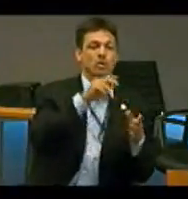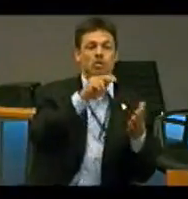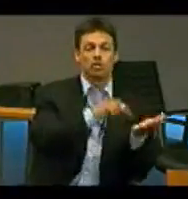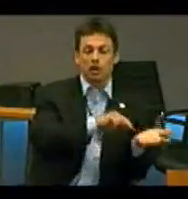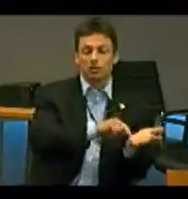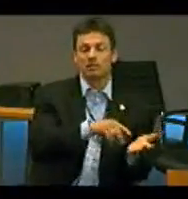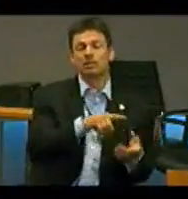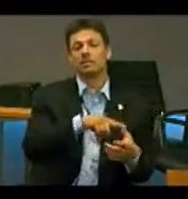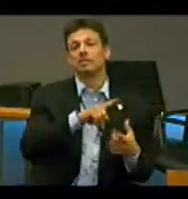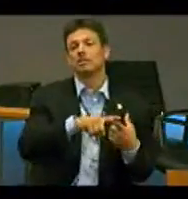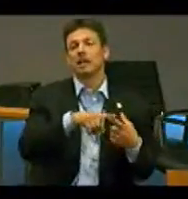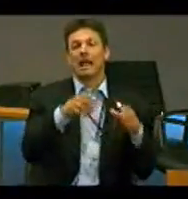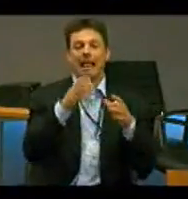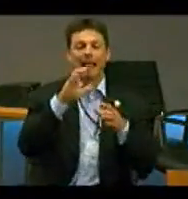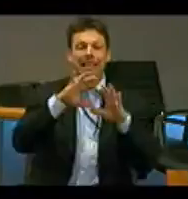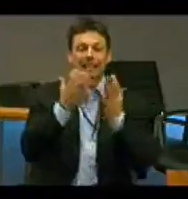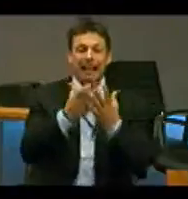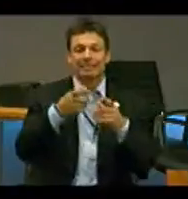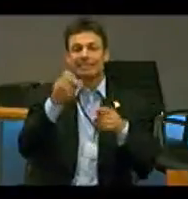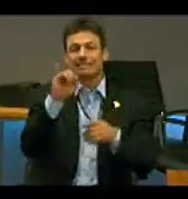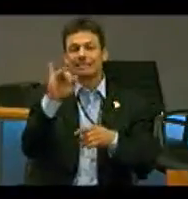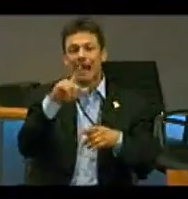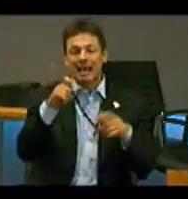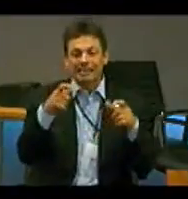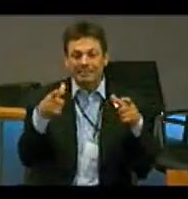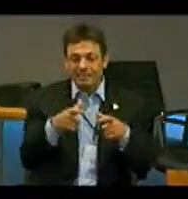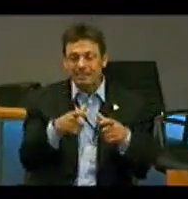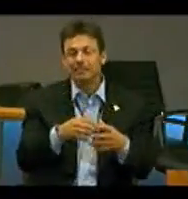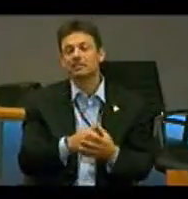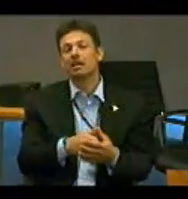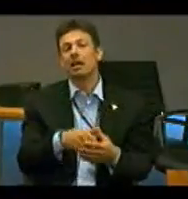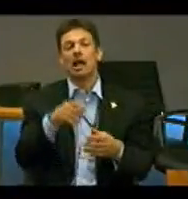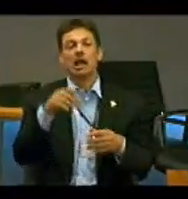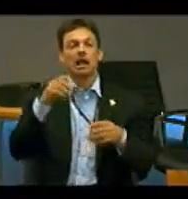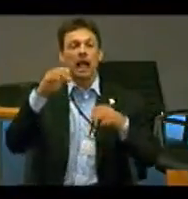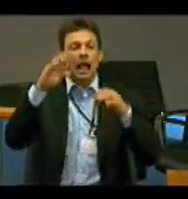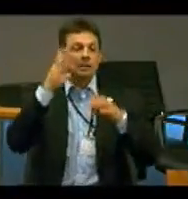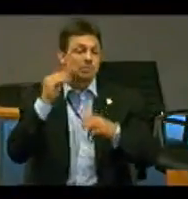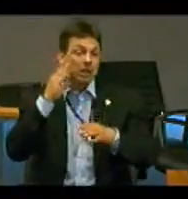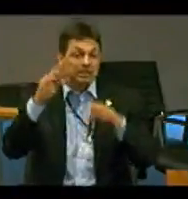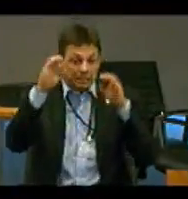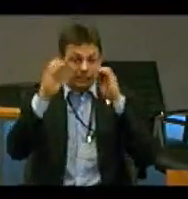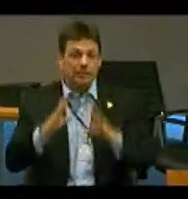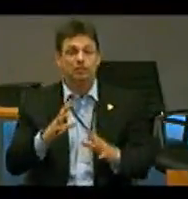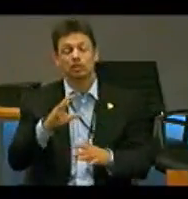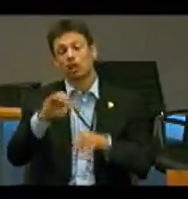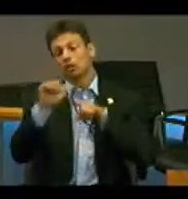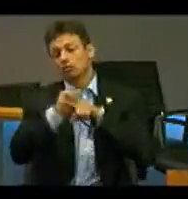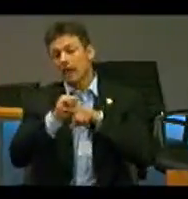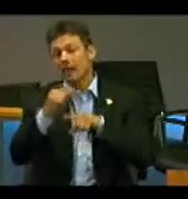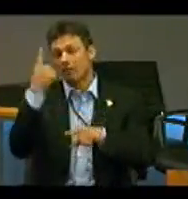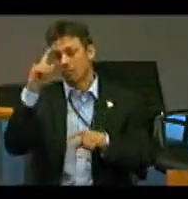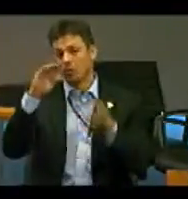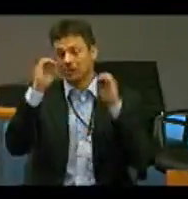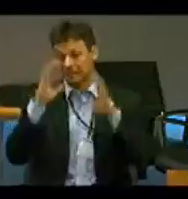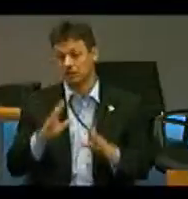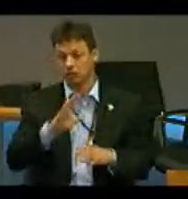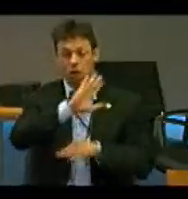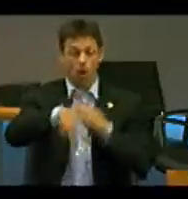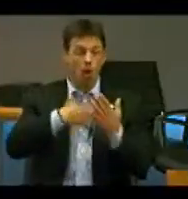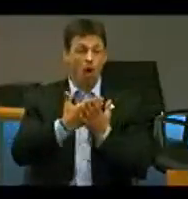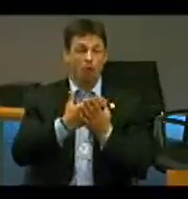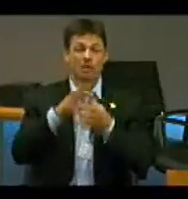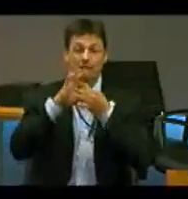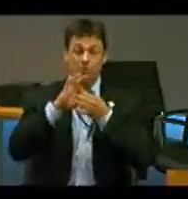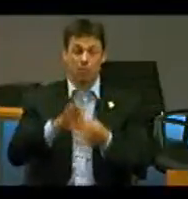sizes, compensation to retain and attract the most experienced teachers, and necessary training for teachers, all of which